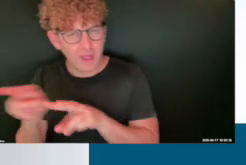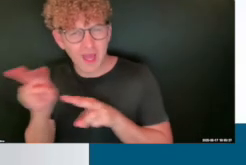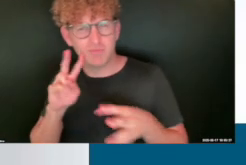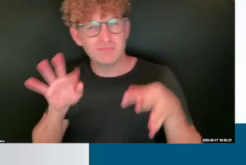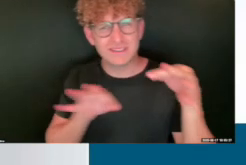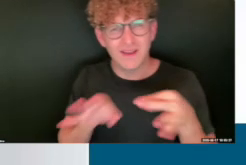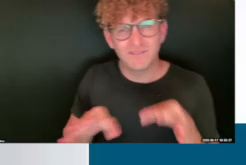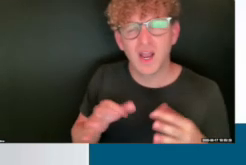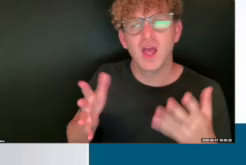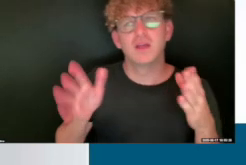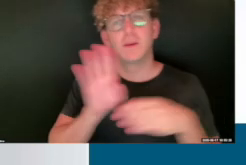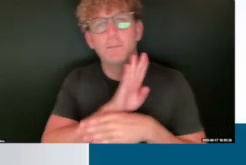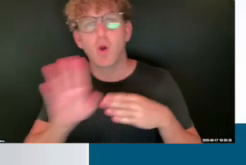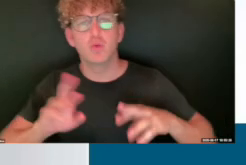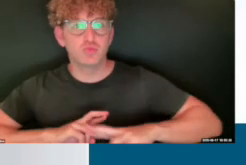Thanks, Matt.